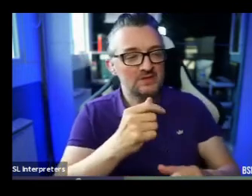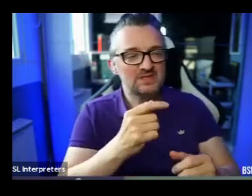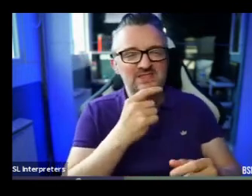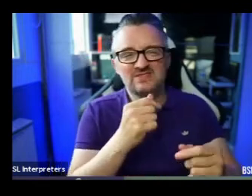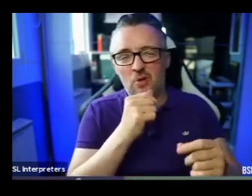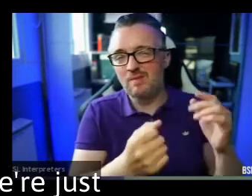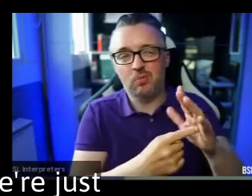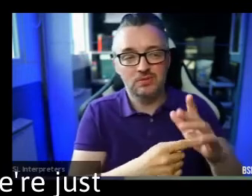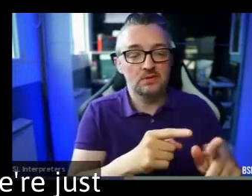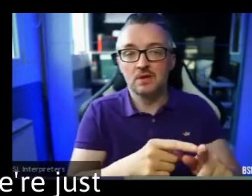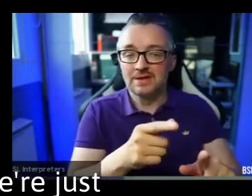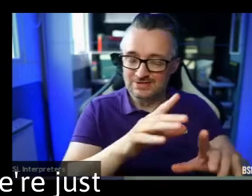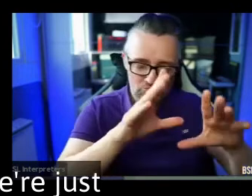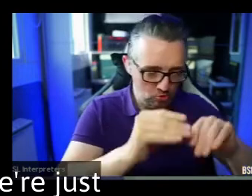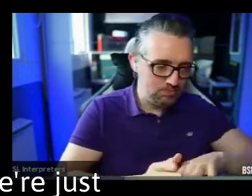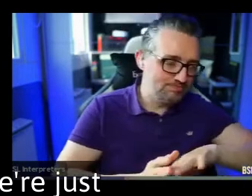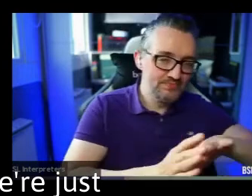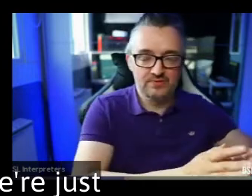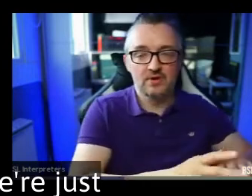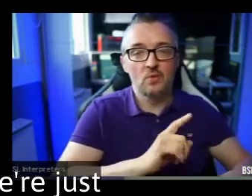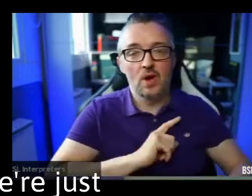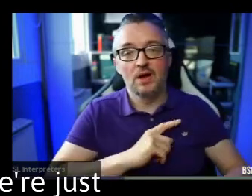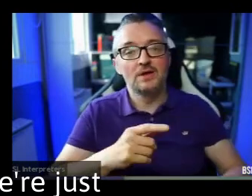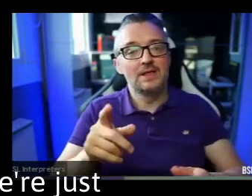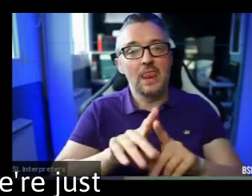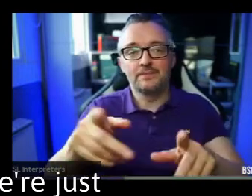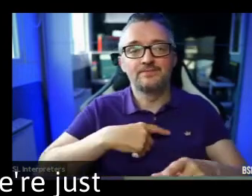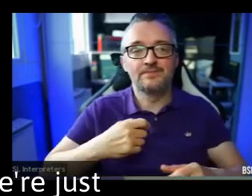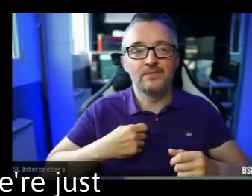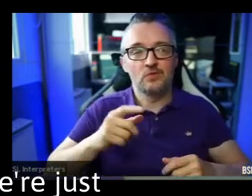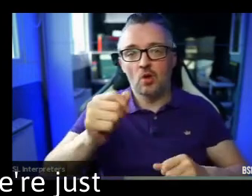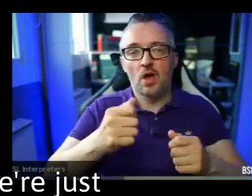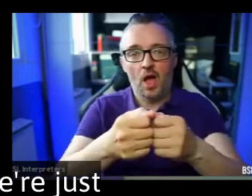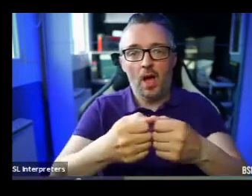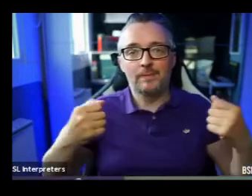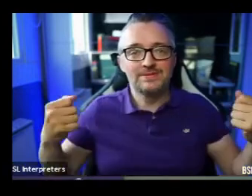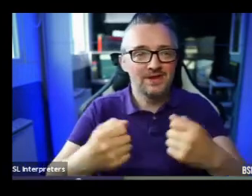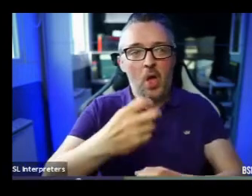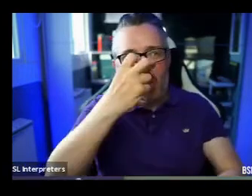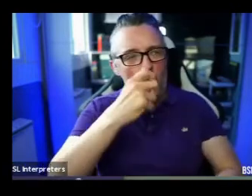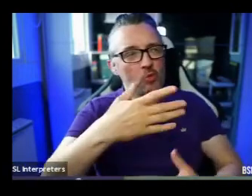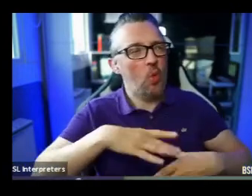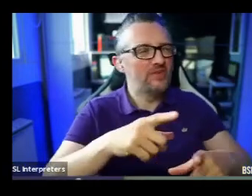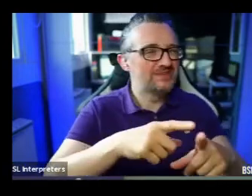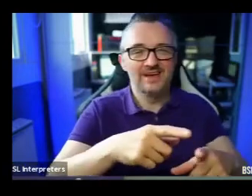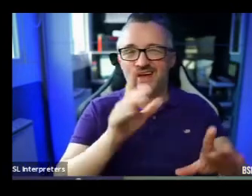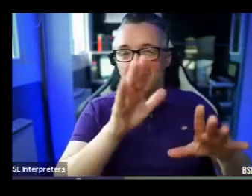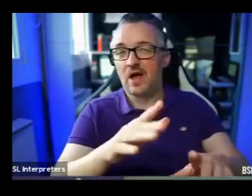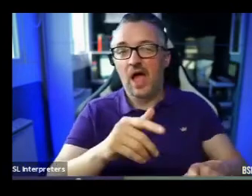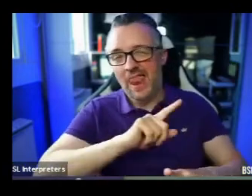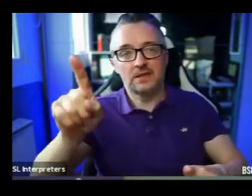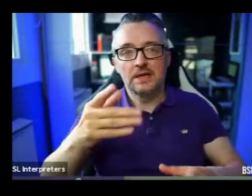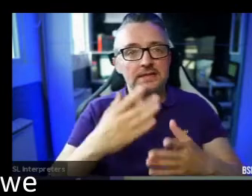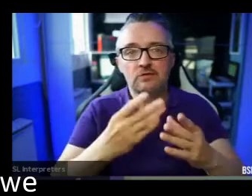don't work. And it does take courage because we're just used to opening the closet and sticking it all in there and saving it for another